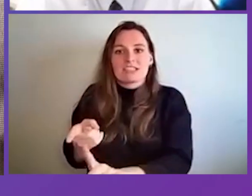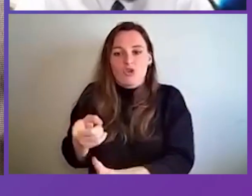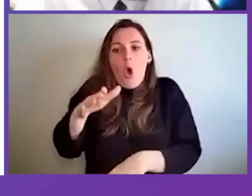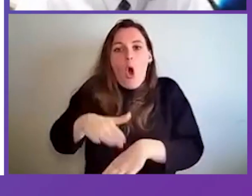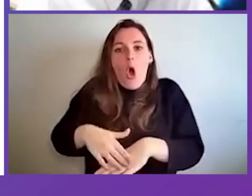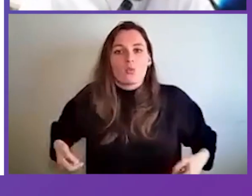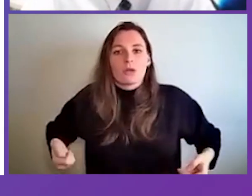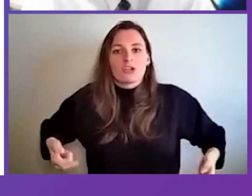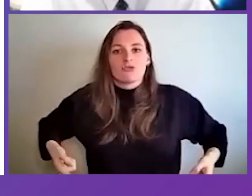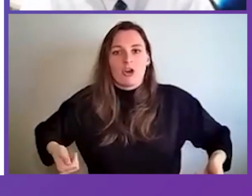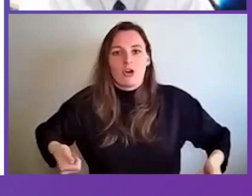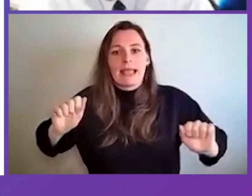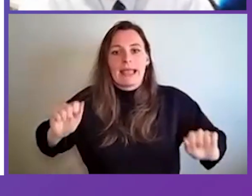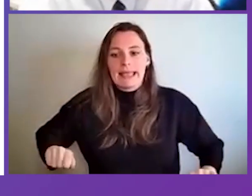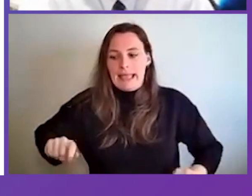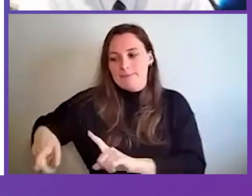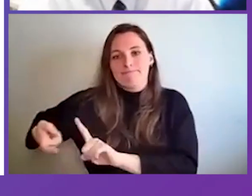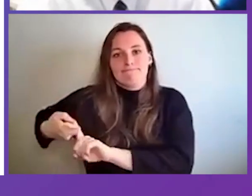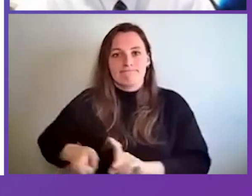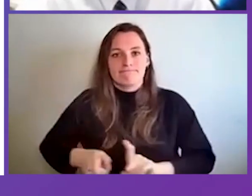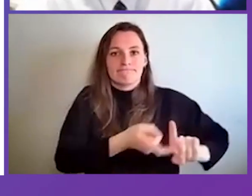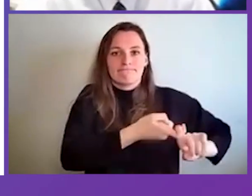This company Q'Straint that makes